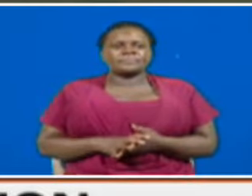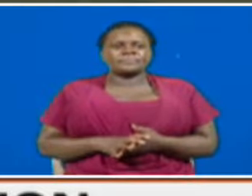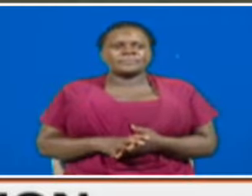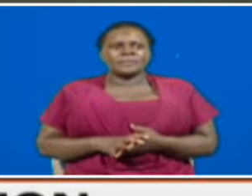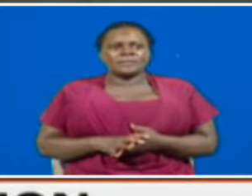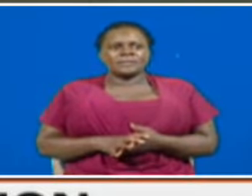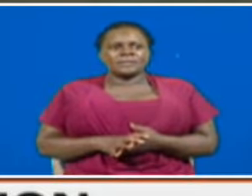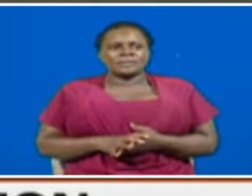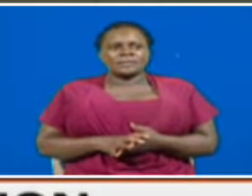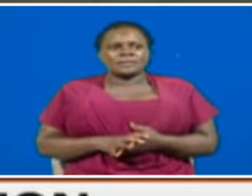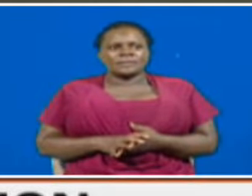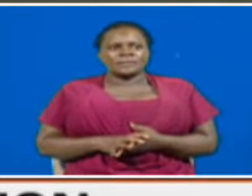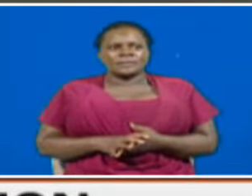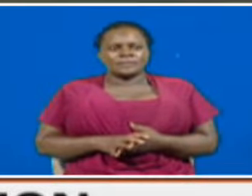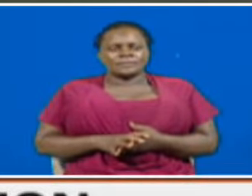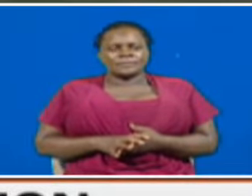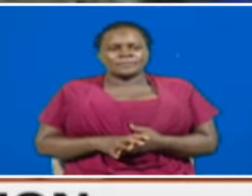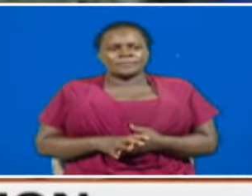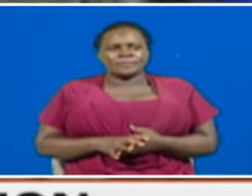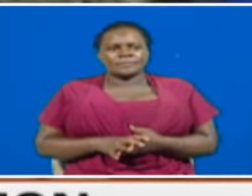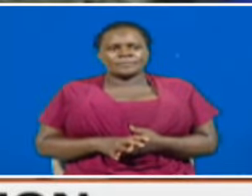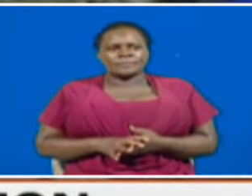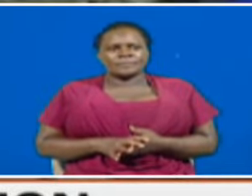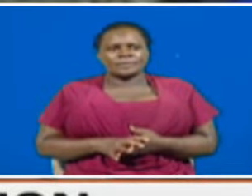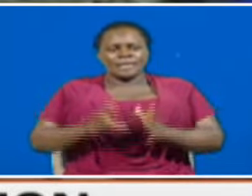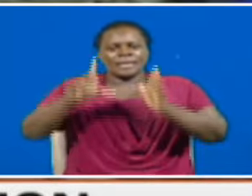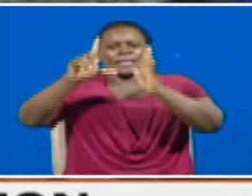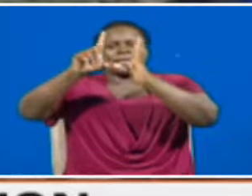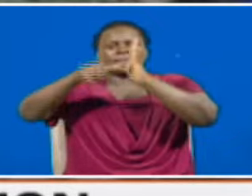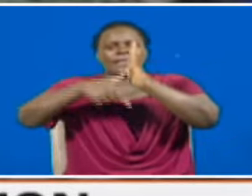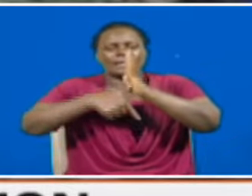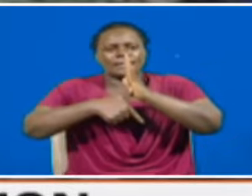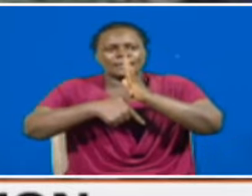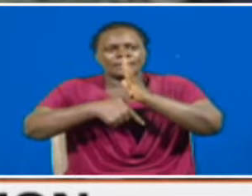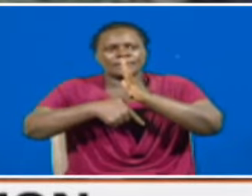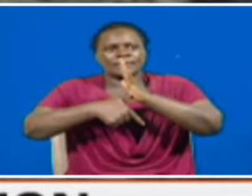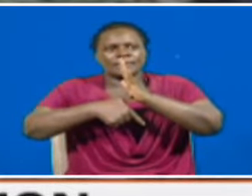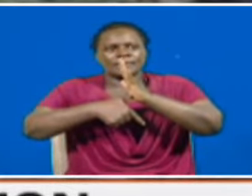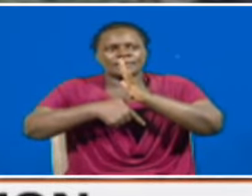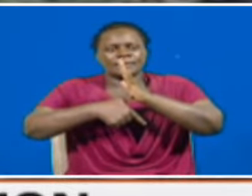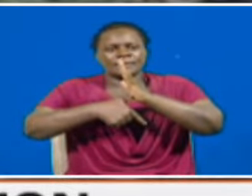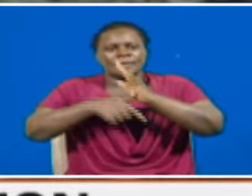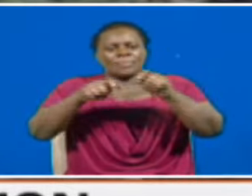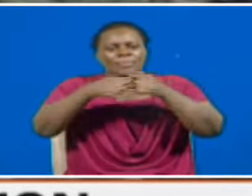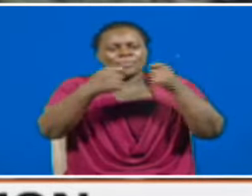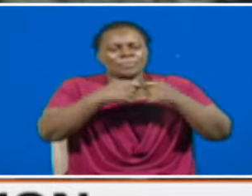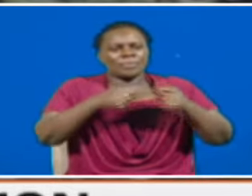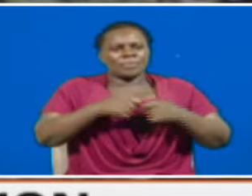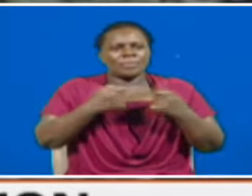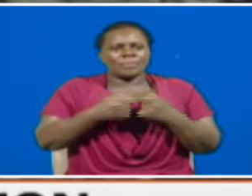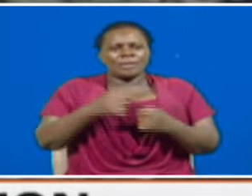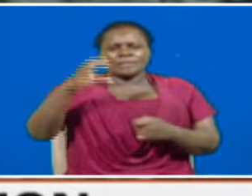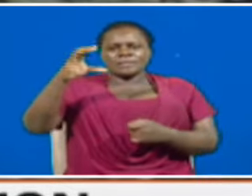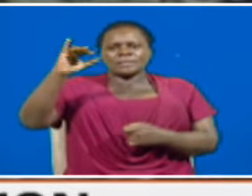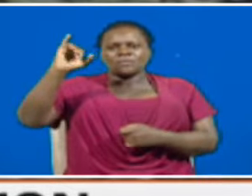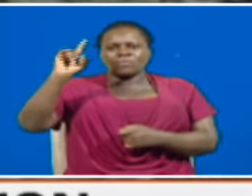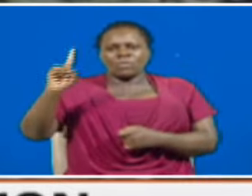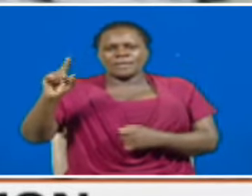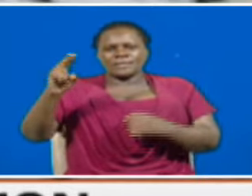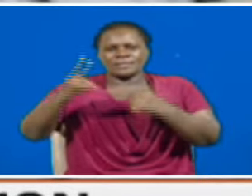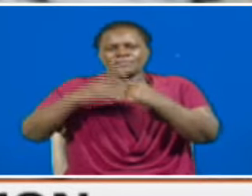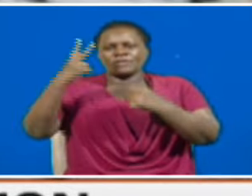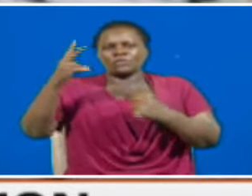two planes had made departure minutes apart. Moments later, a scene of chaos. The Cessna